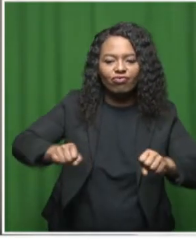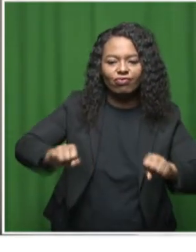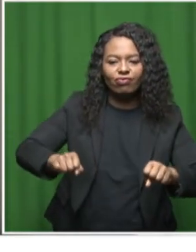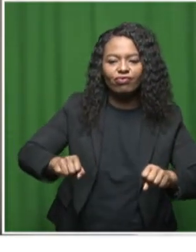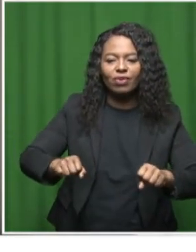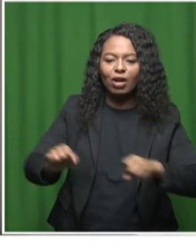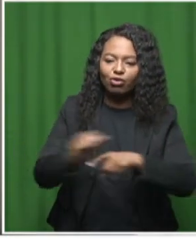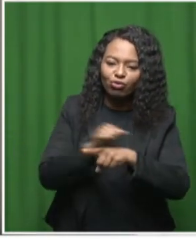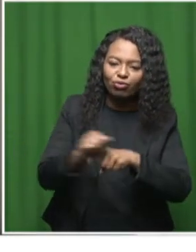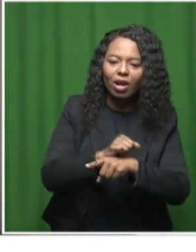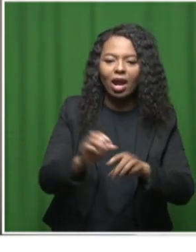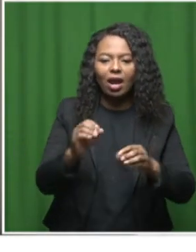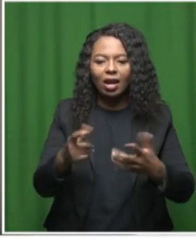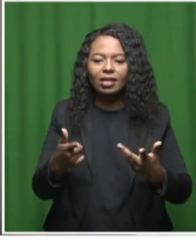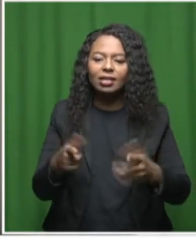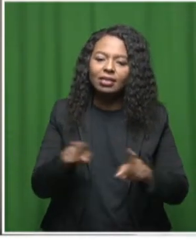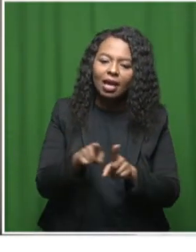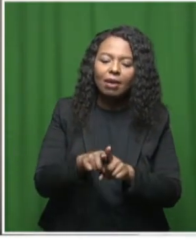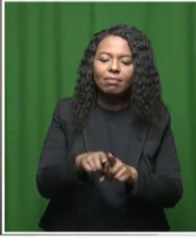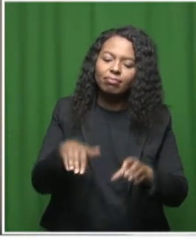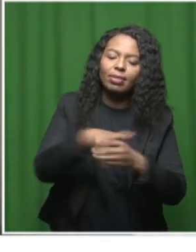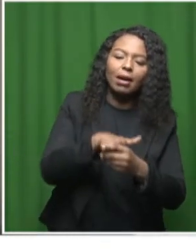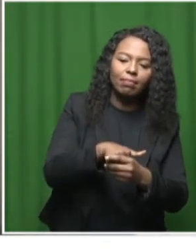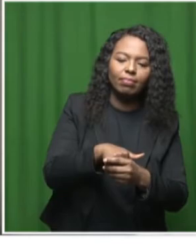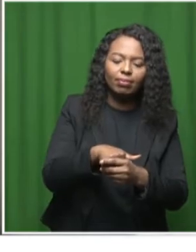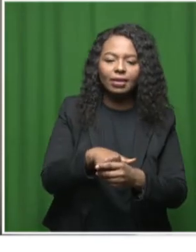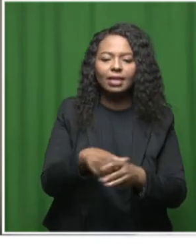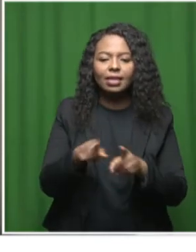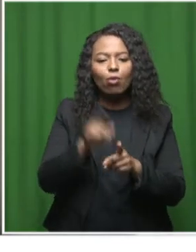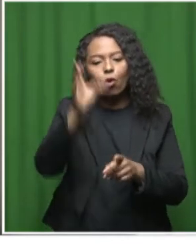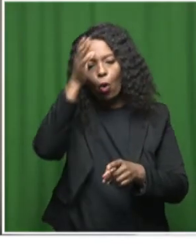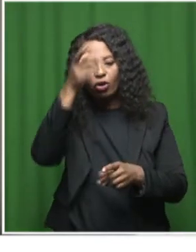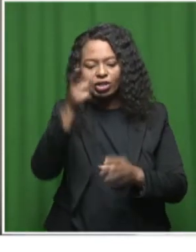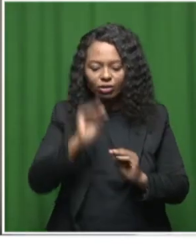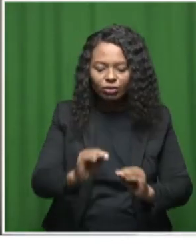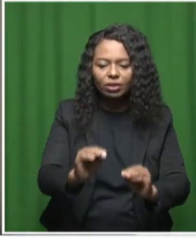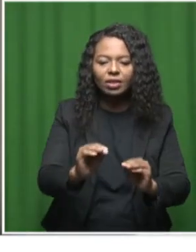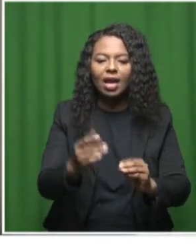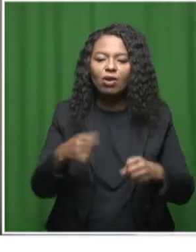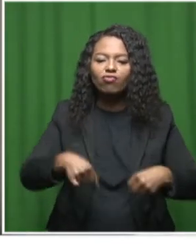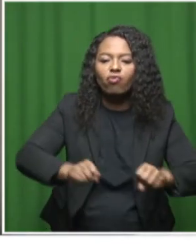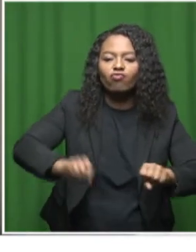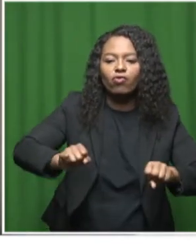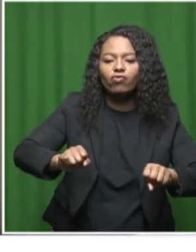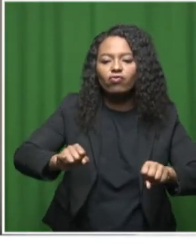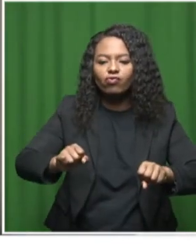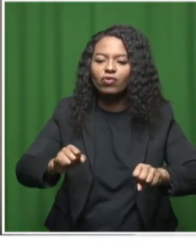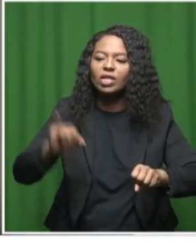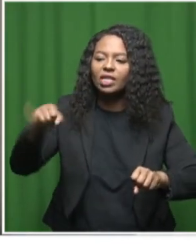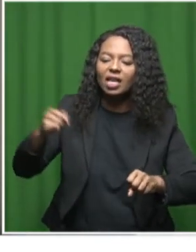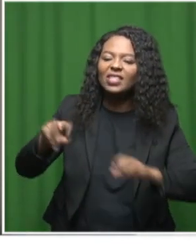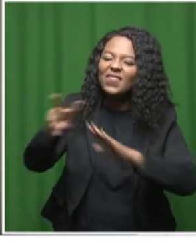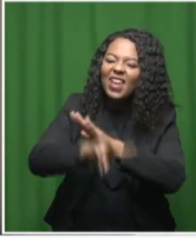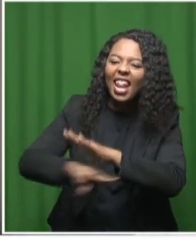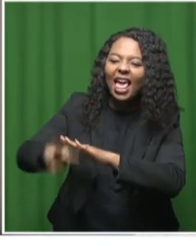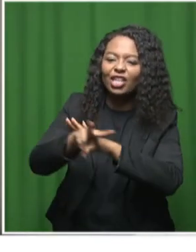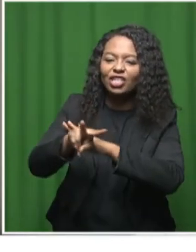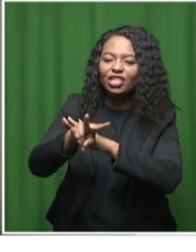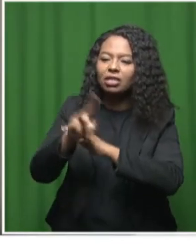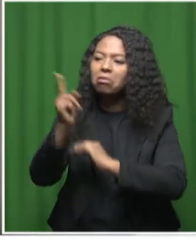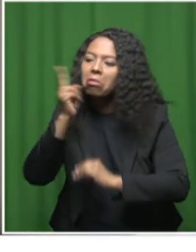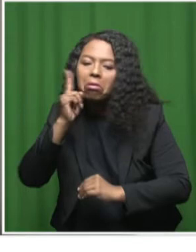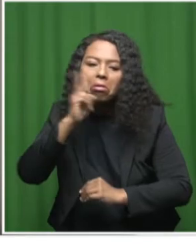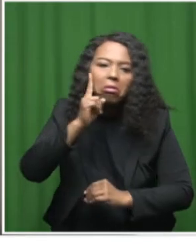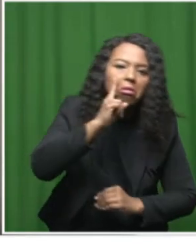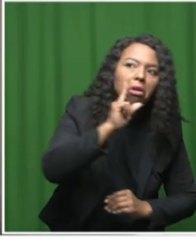guides around Inanda Dam who are qualified mountain biking coaches who take people on tours around the villages, and you go and visit all the